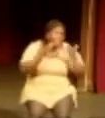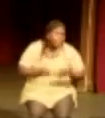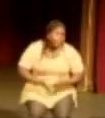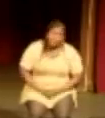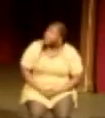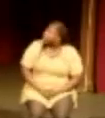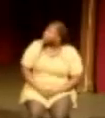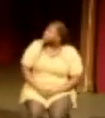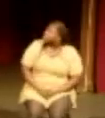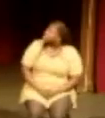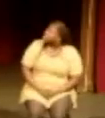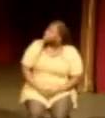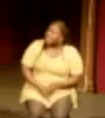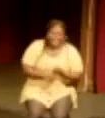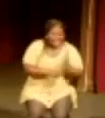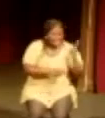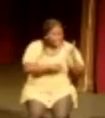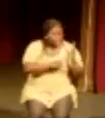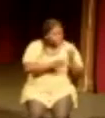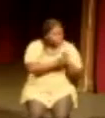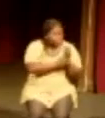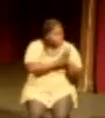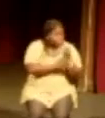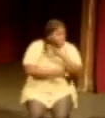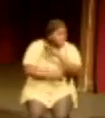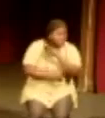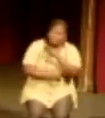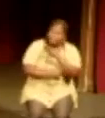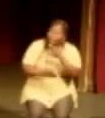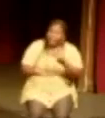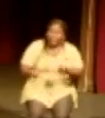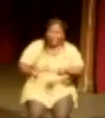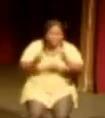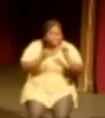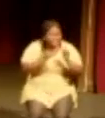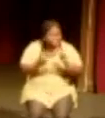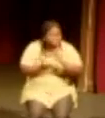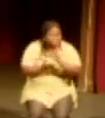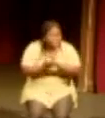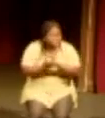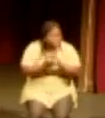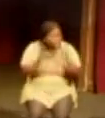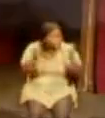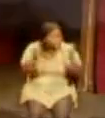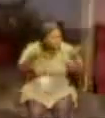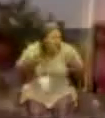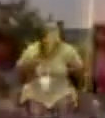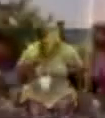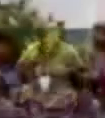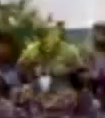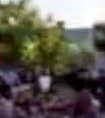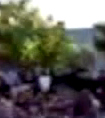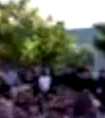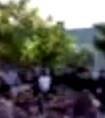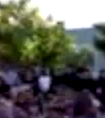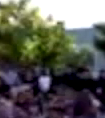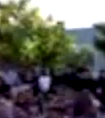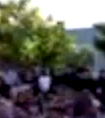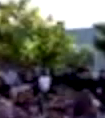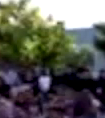And then last spring, how many of these individual graduation ceremonies do we have? I was trying to count. I got to